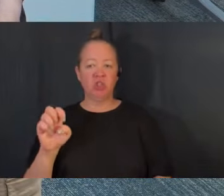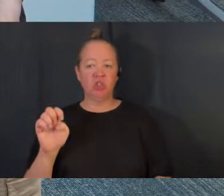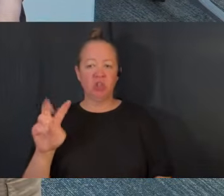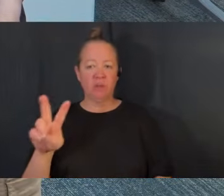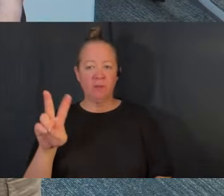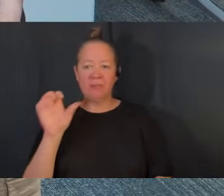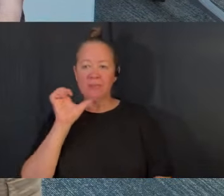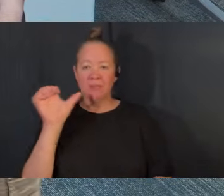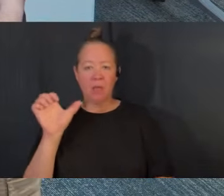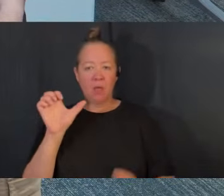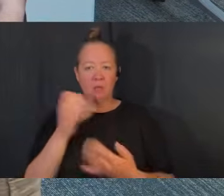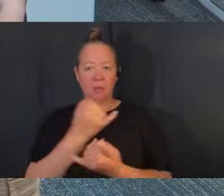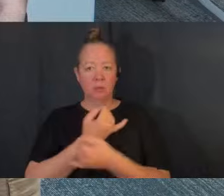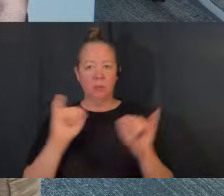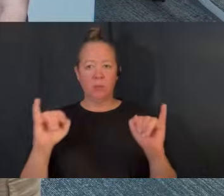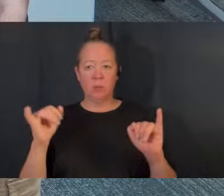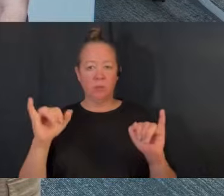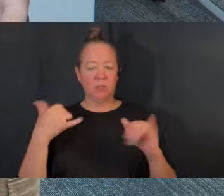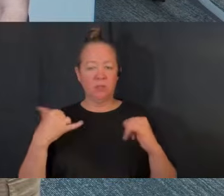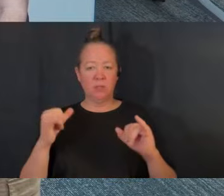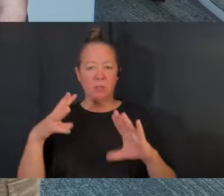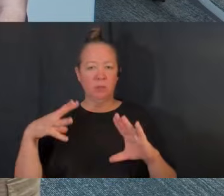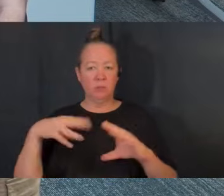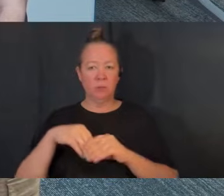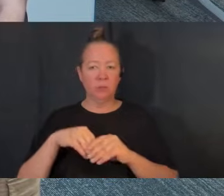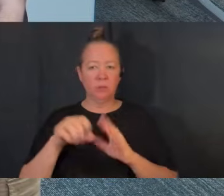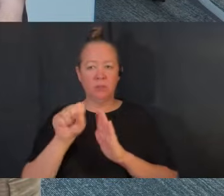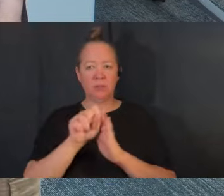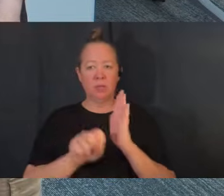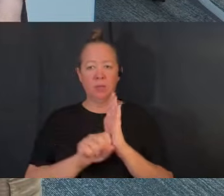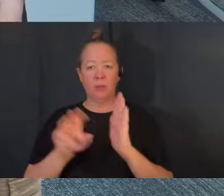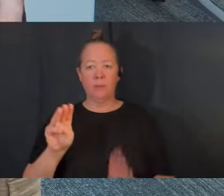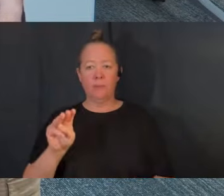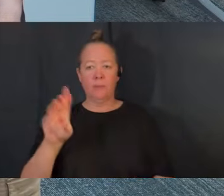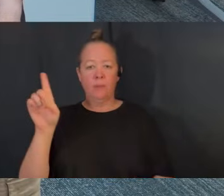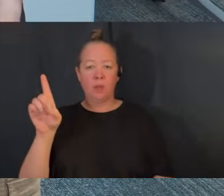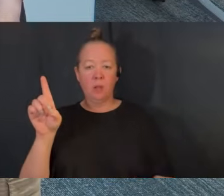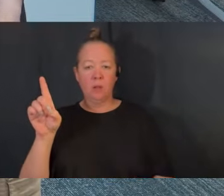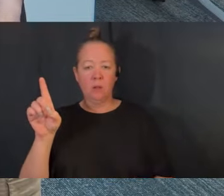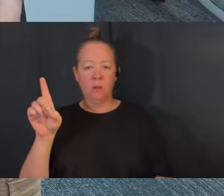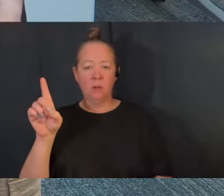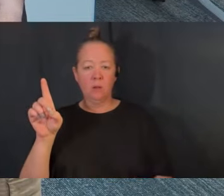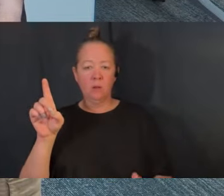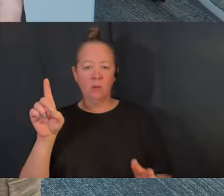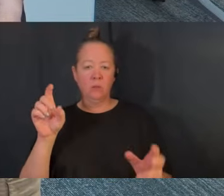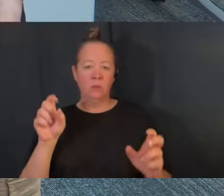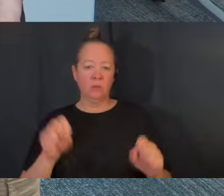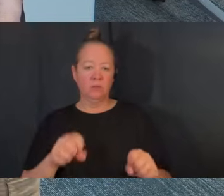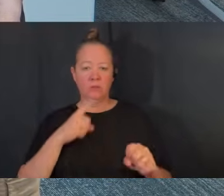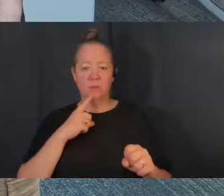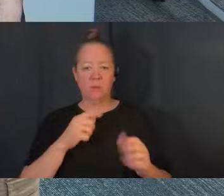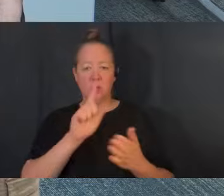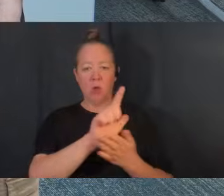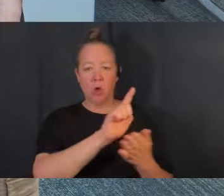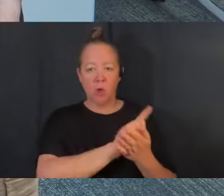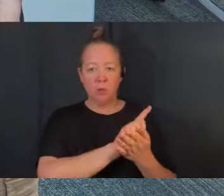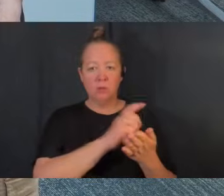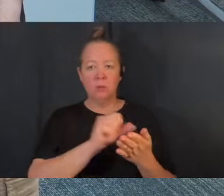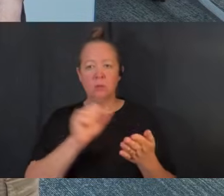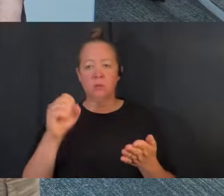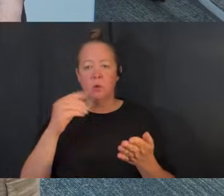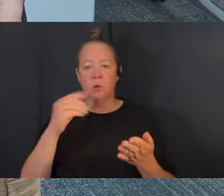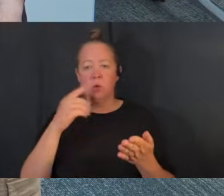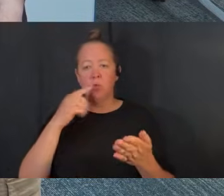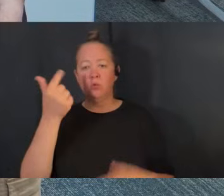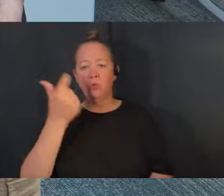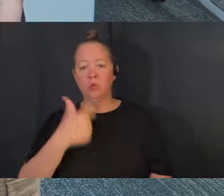state of Maryland. There's some level, call it bureaucracy or laws, but laws. So green designated green in